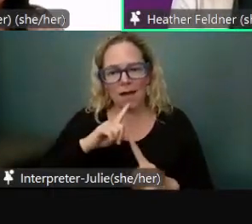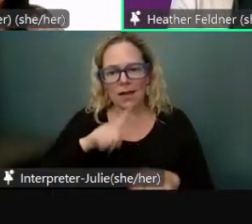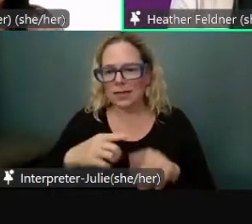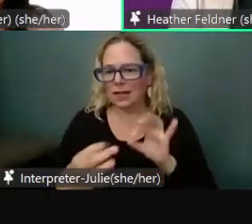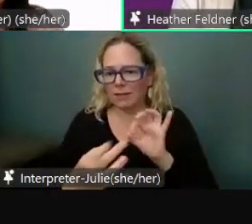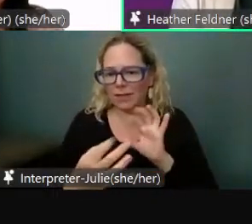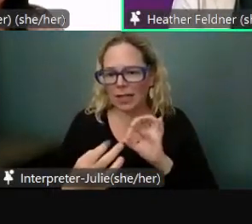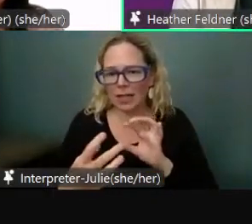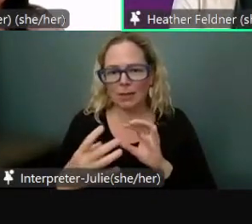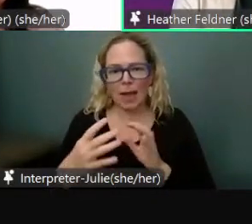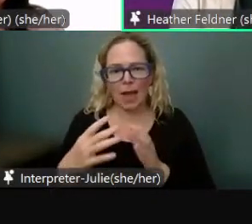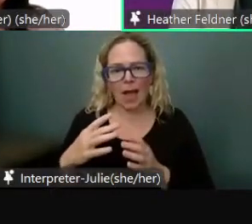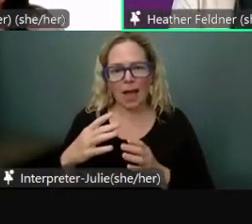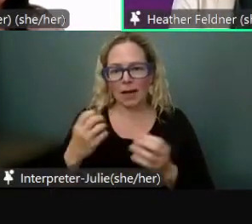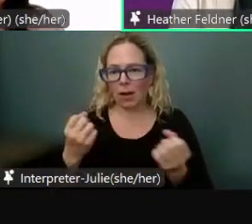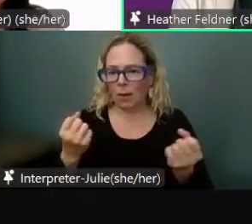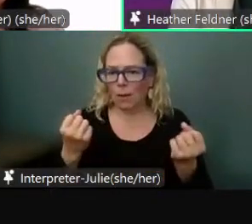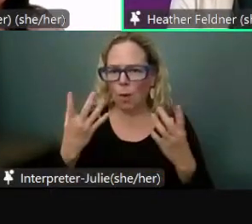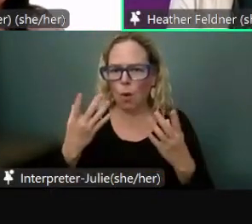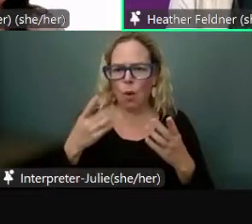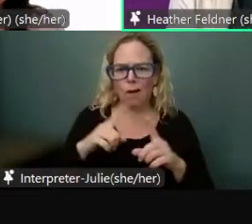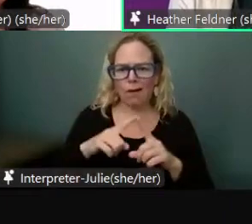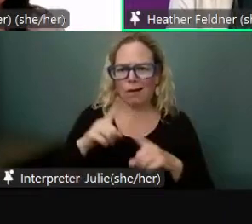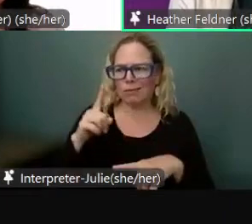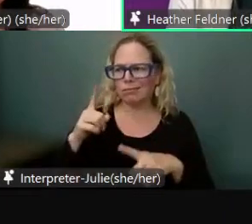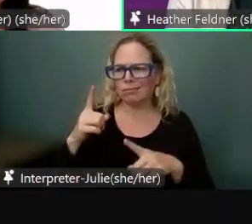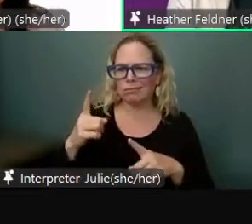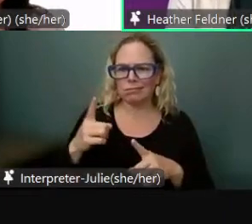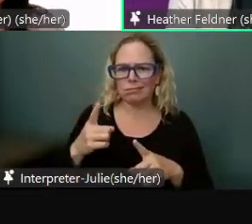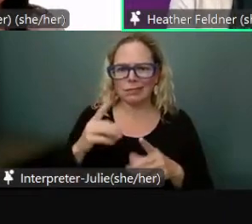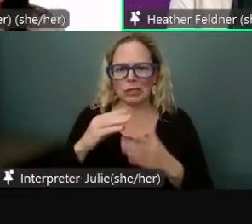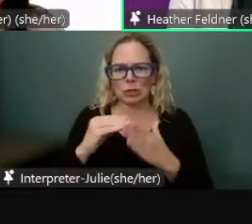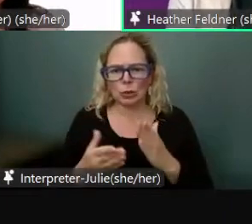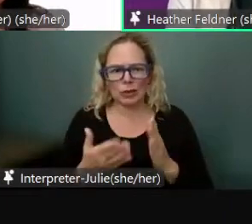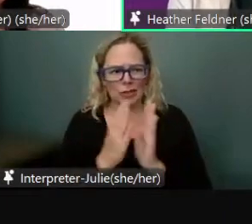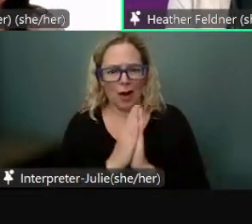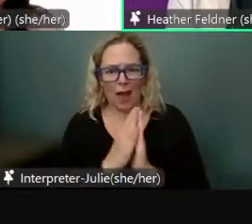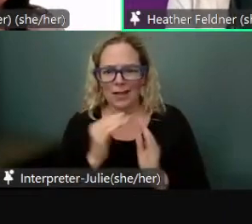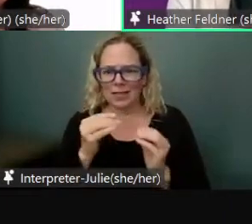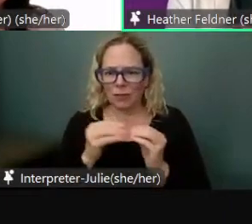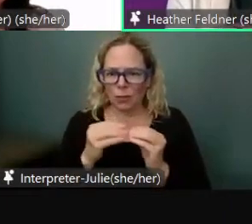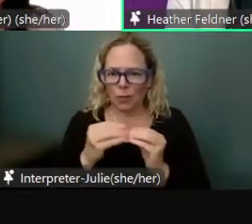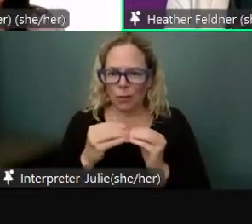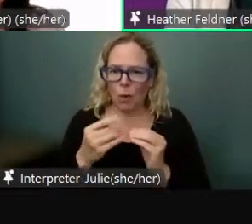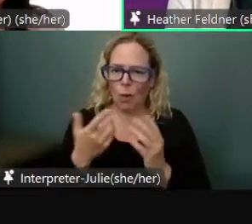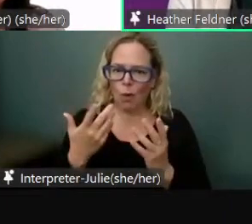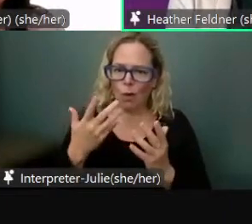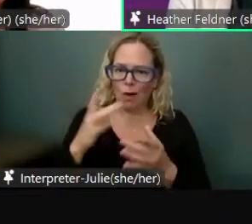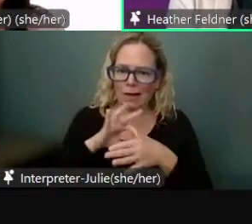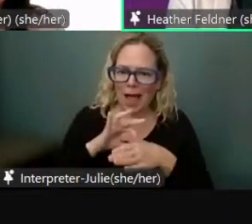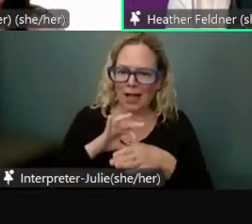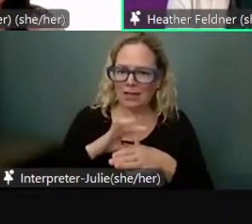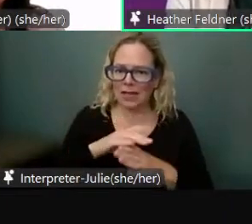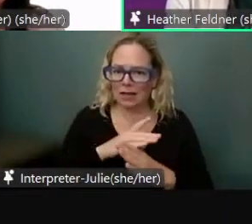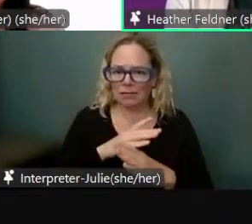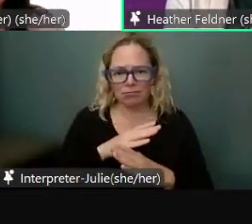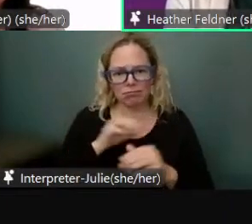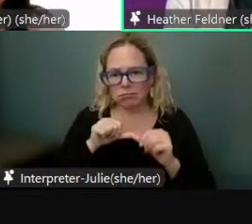all disciplines are asking for more of that content, and earlier in their programs, across the